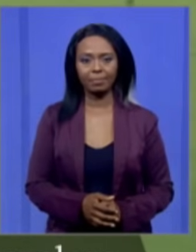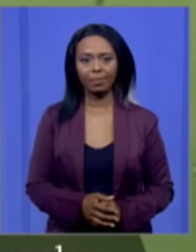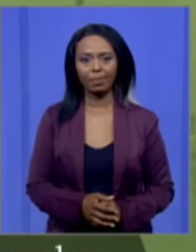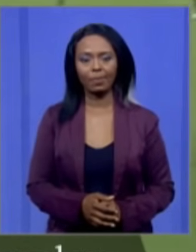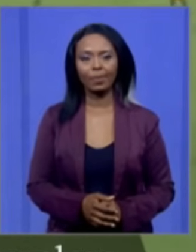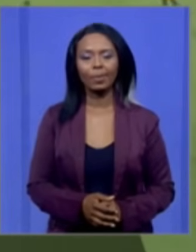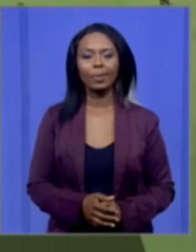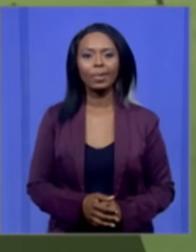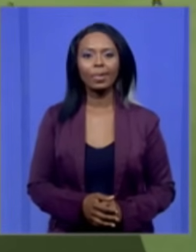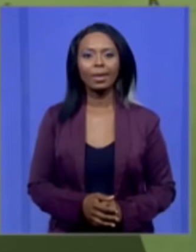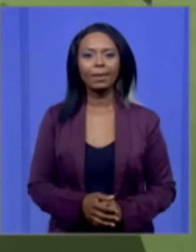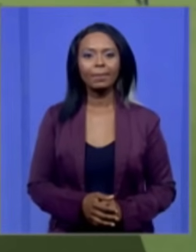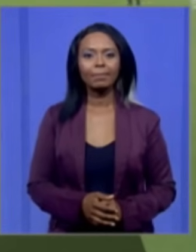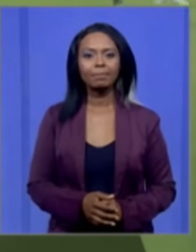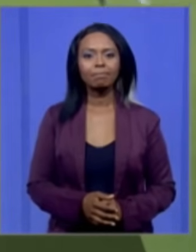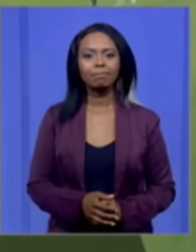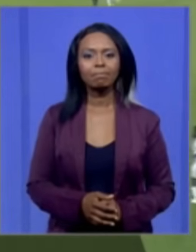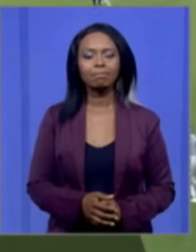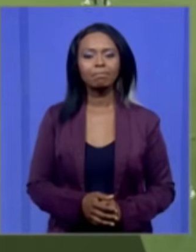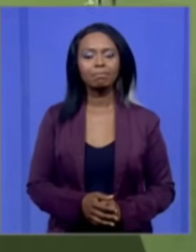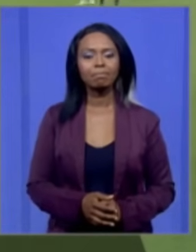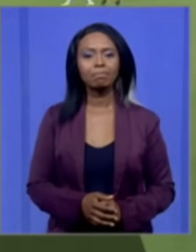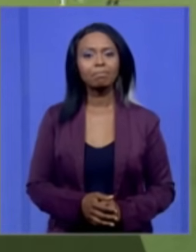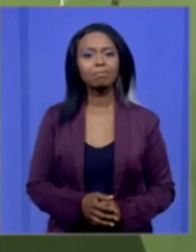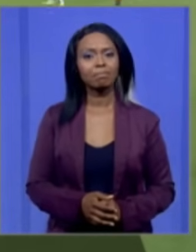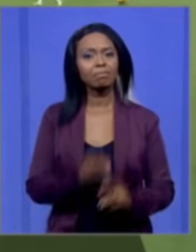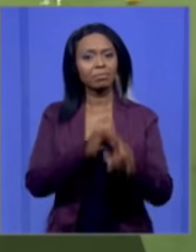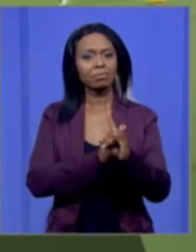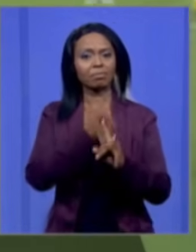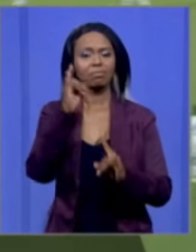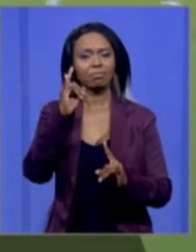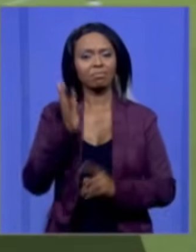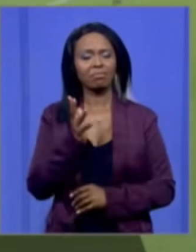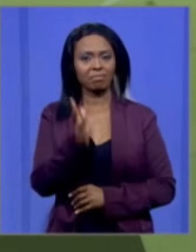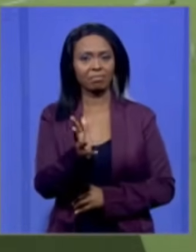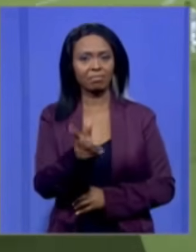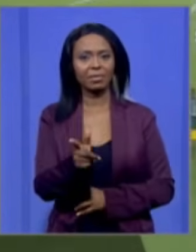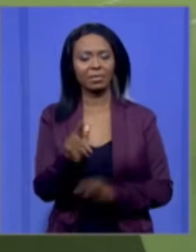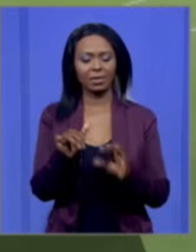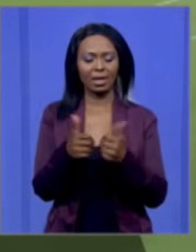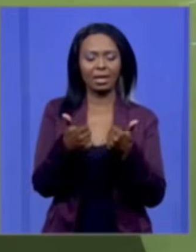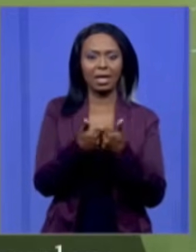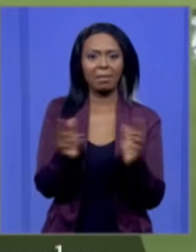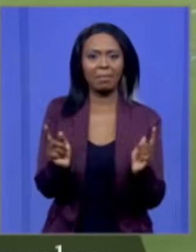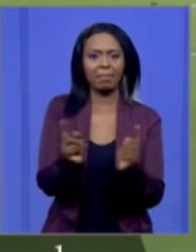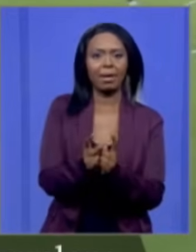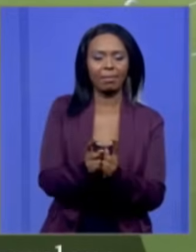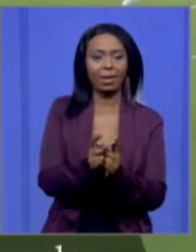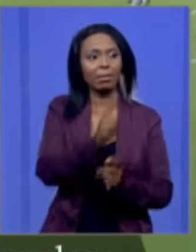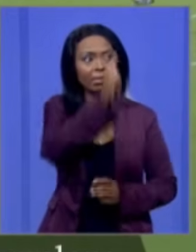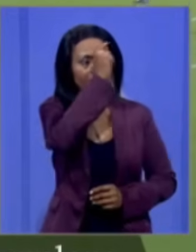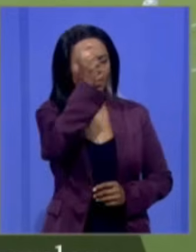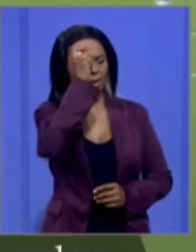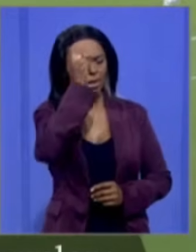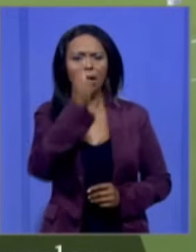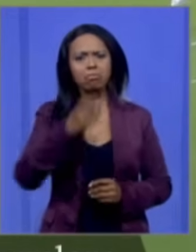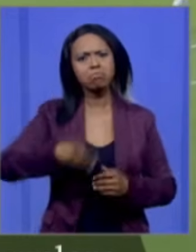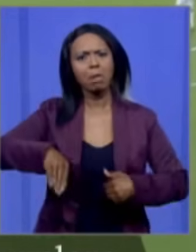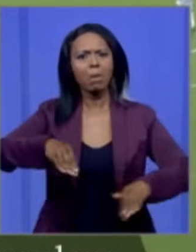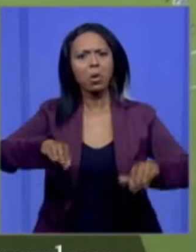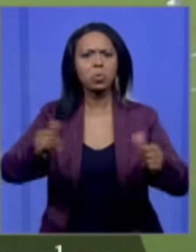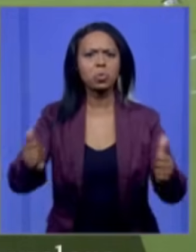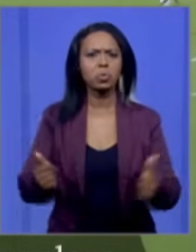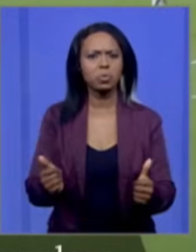Ka ge ba be ba tsomana le phenyo ya bona ya papadi ya bona ya mathomo phadišanong ye. Bafana e thomile papadi gabotse kgatlhanong le